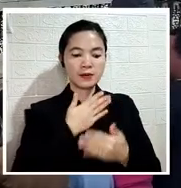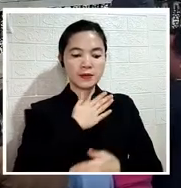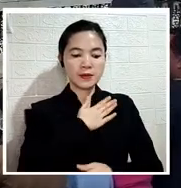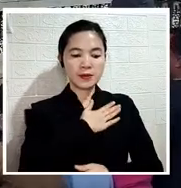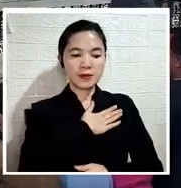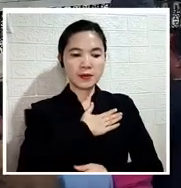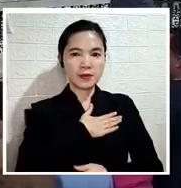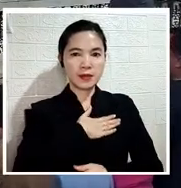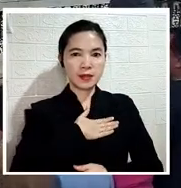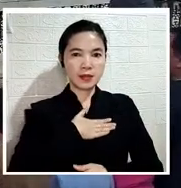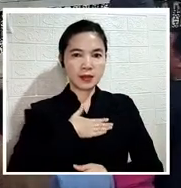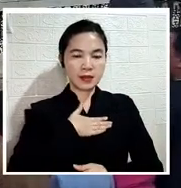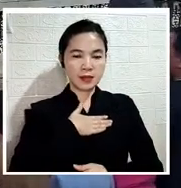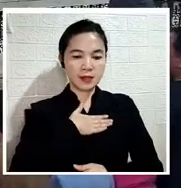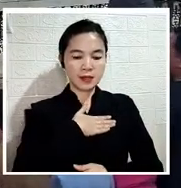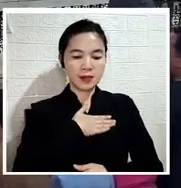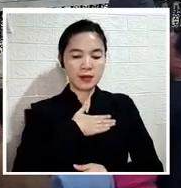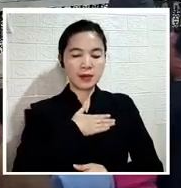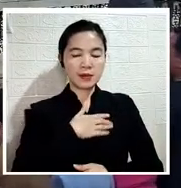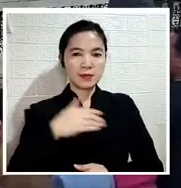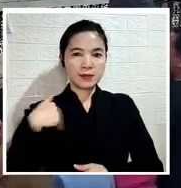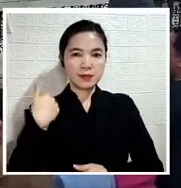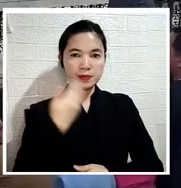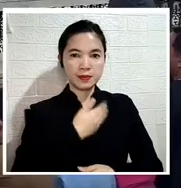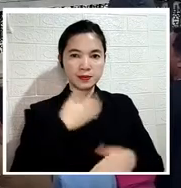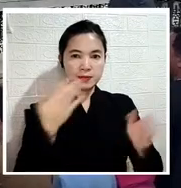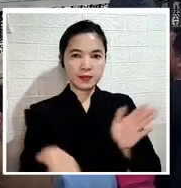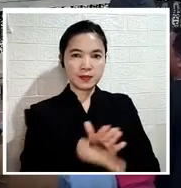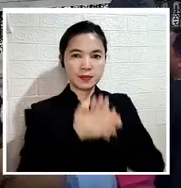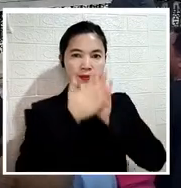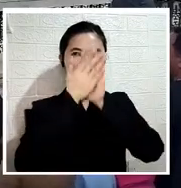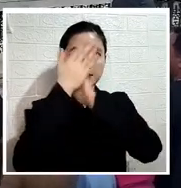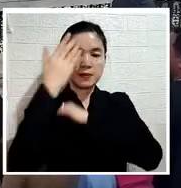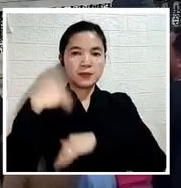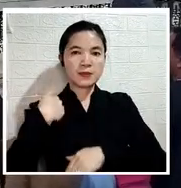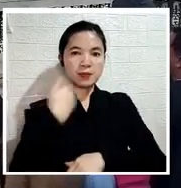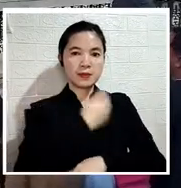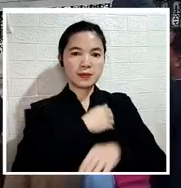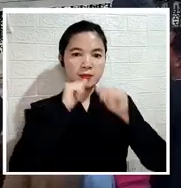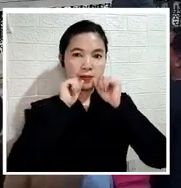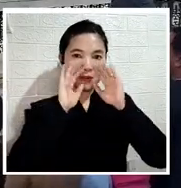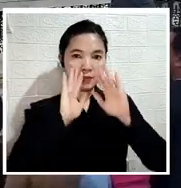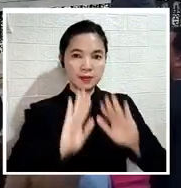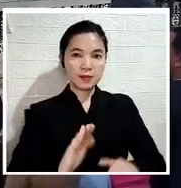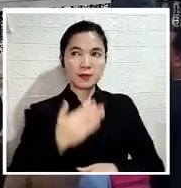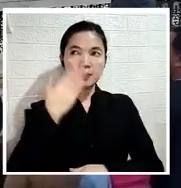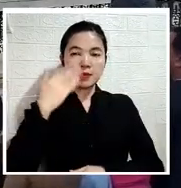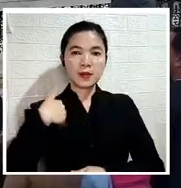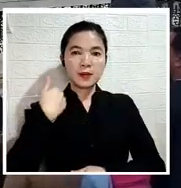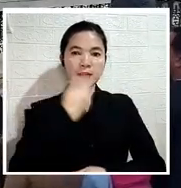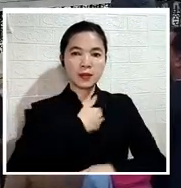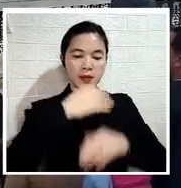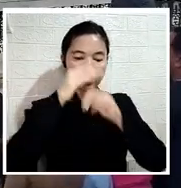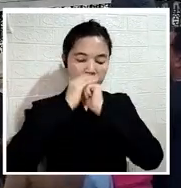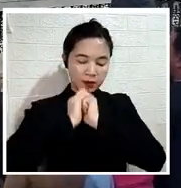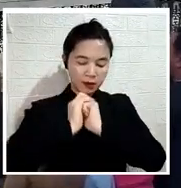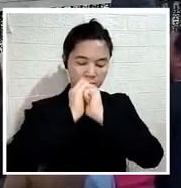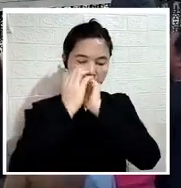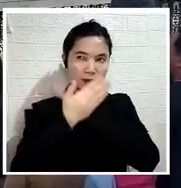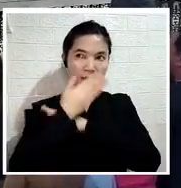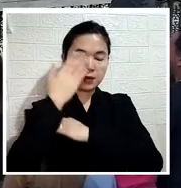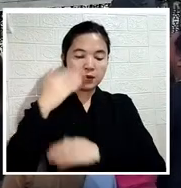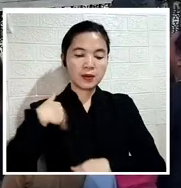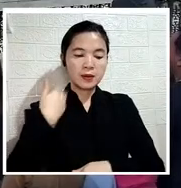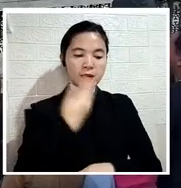good will. We bless you, we bless you, we adore